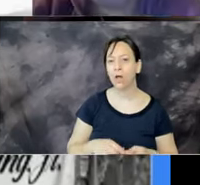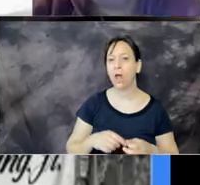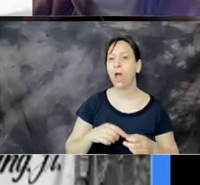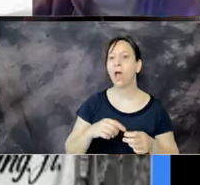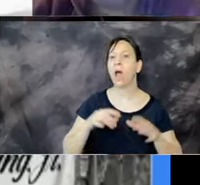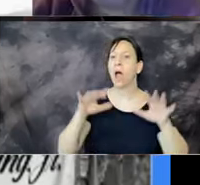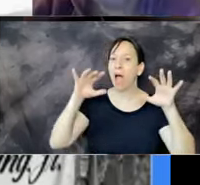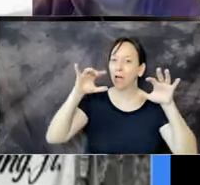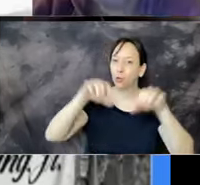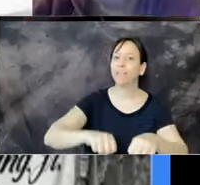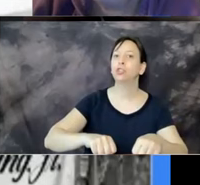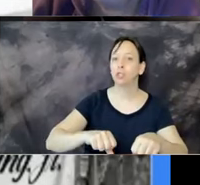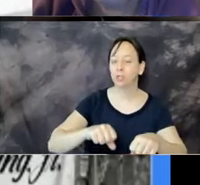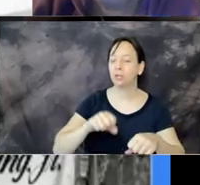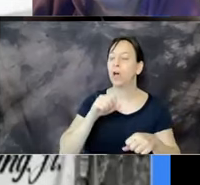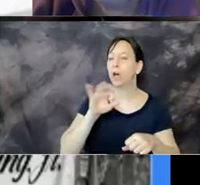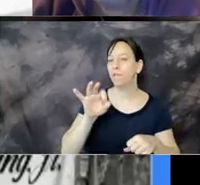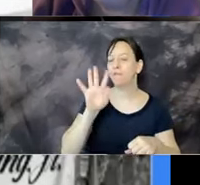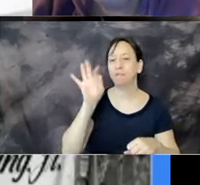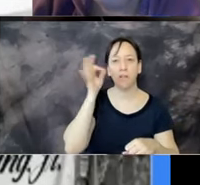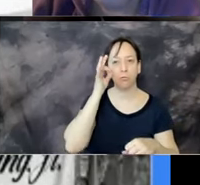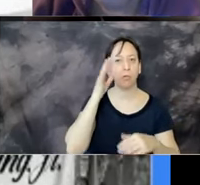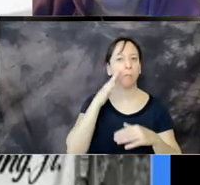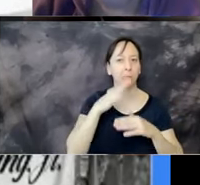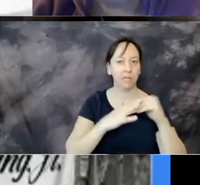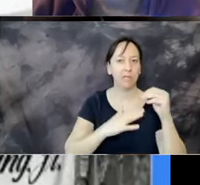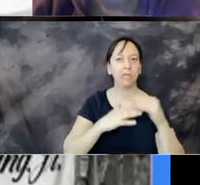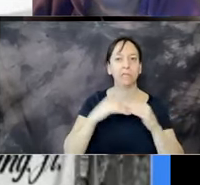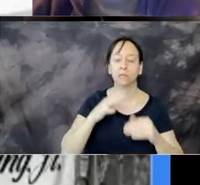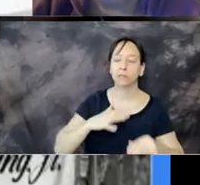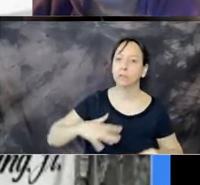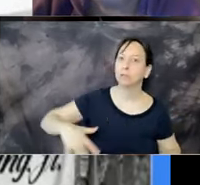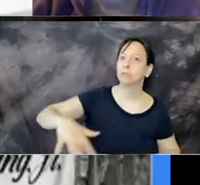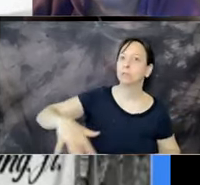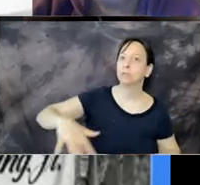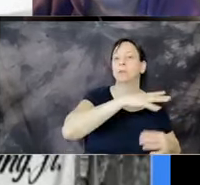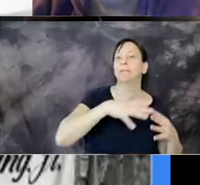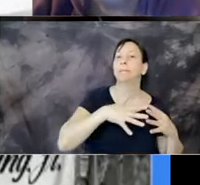Occupation of the federal building in the United States history.